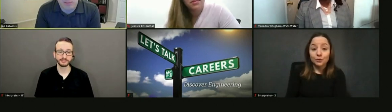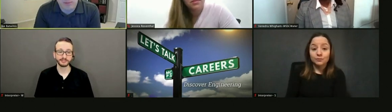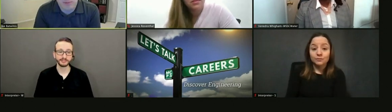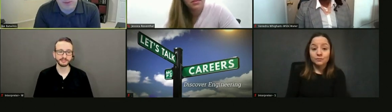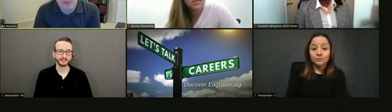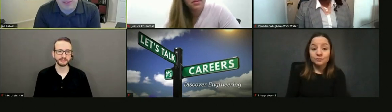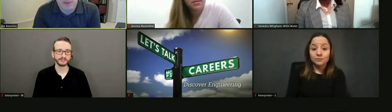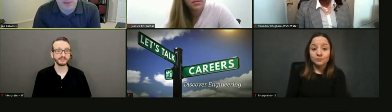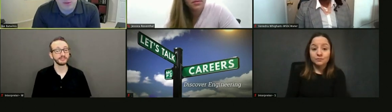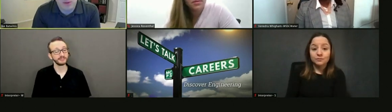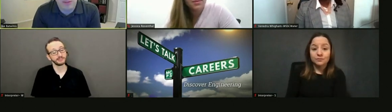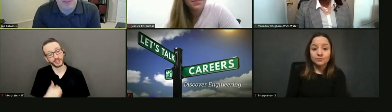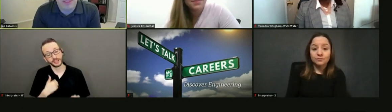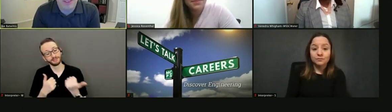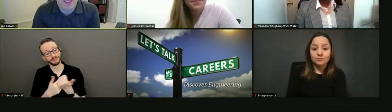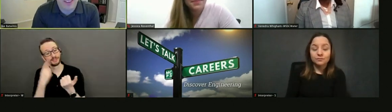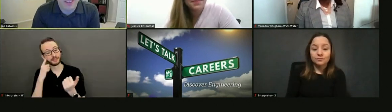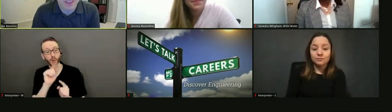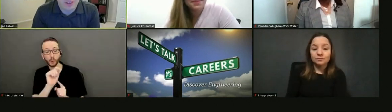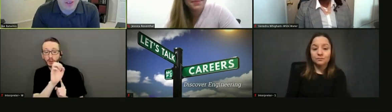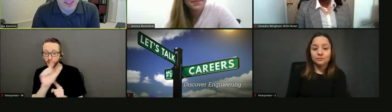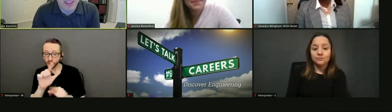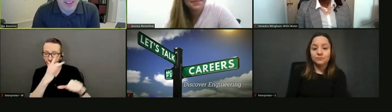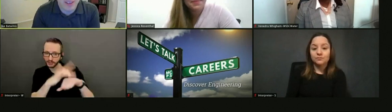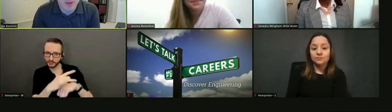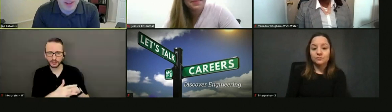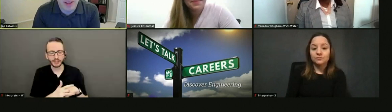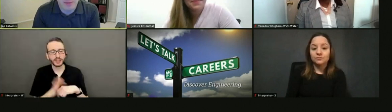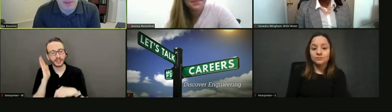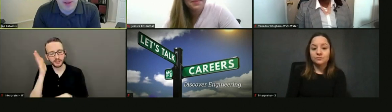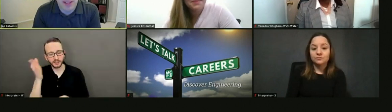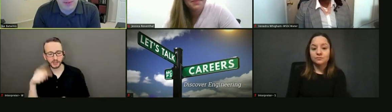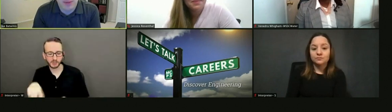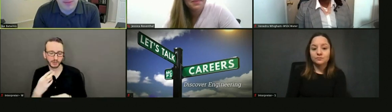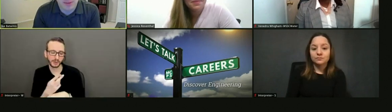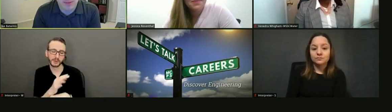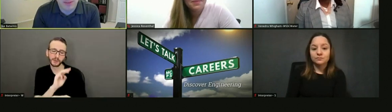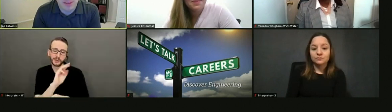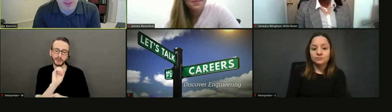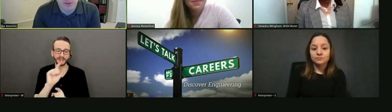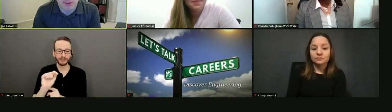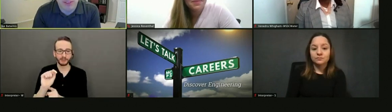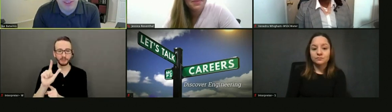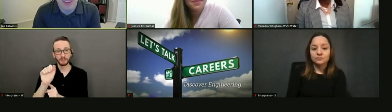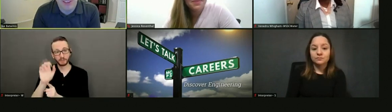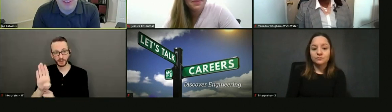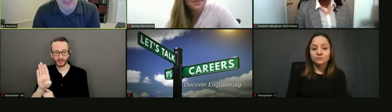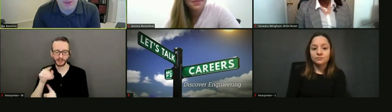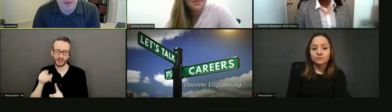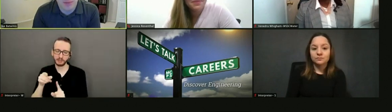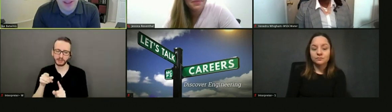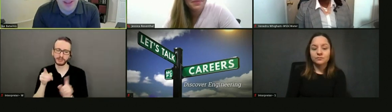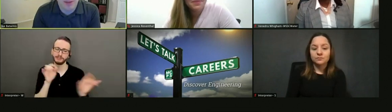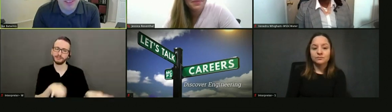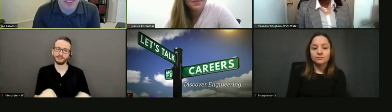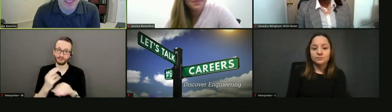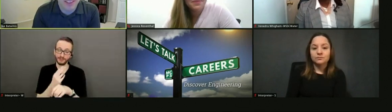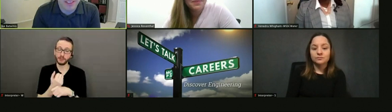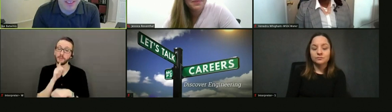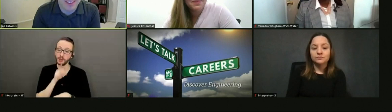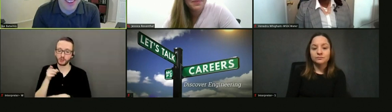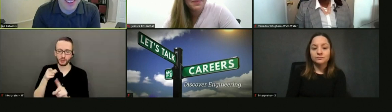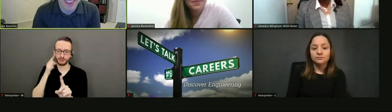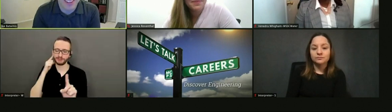Another bump for the tools. Eventually you'll get into MATLAB, and MATLAB's huge. So if you're good at MATLAB,